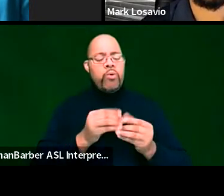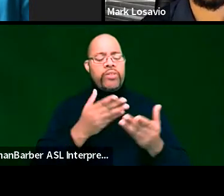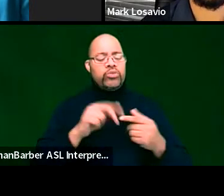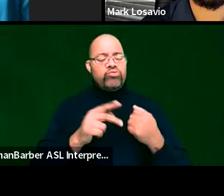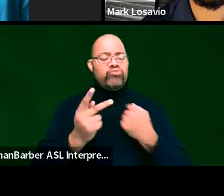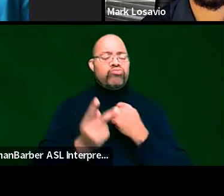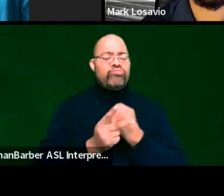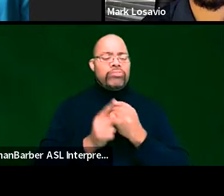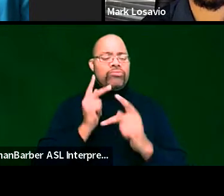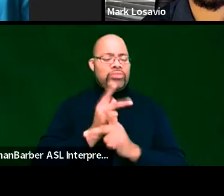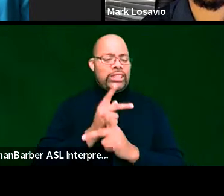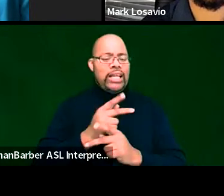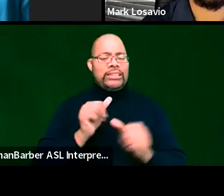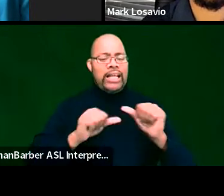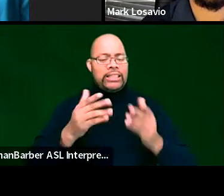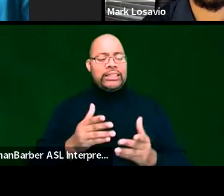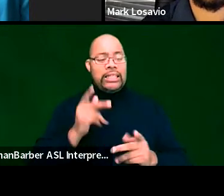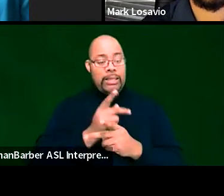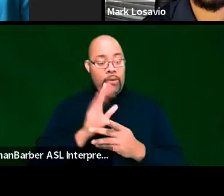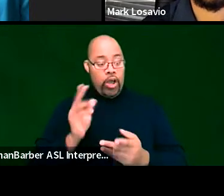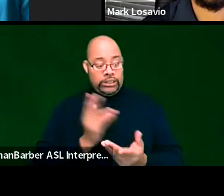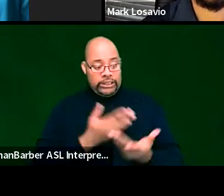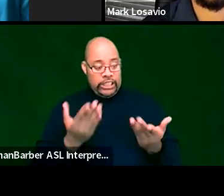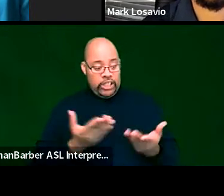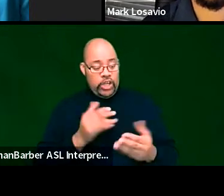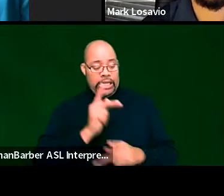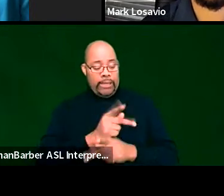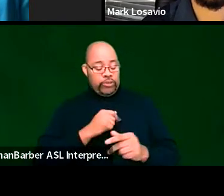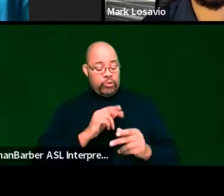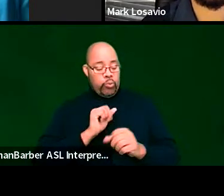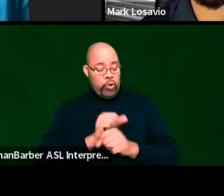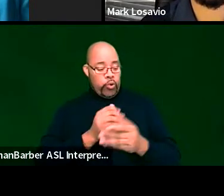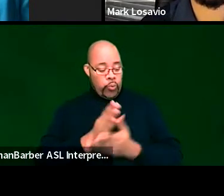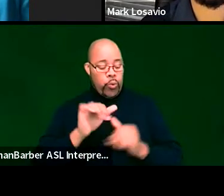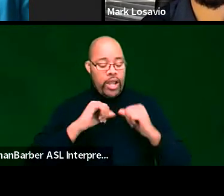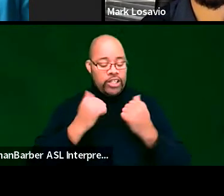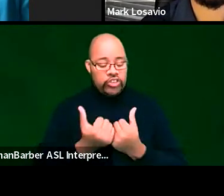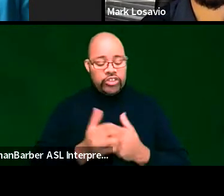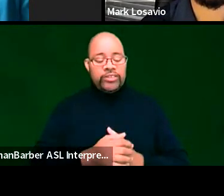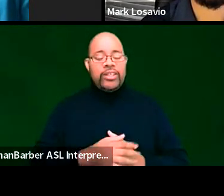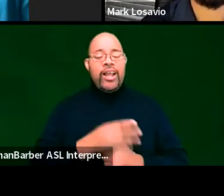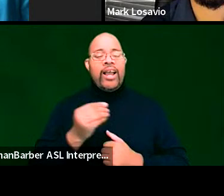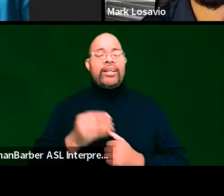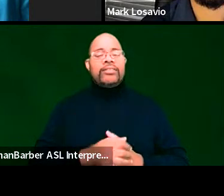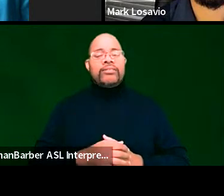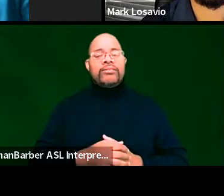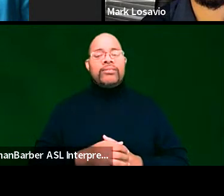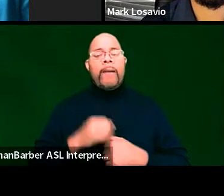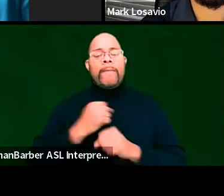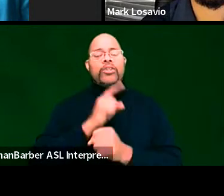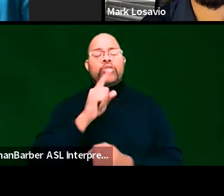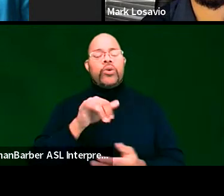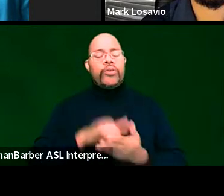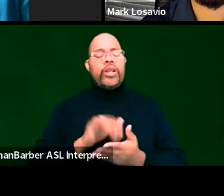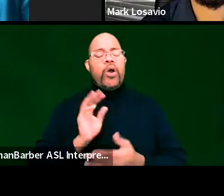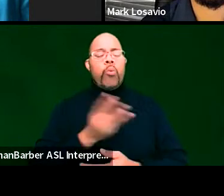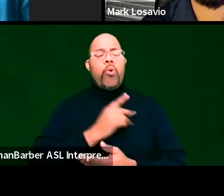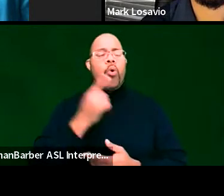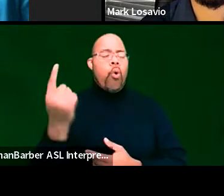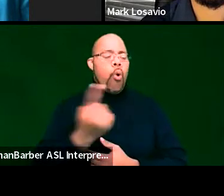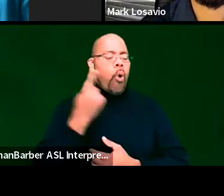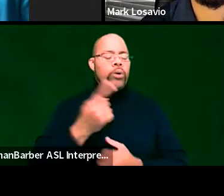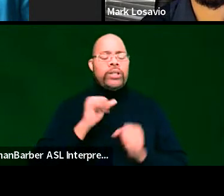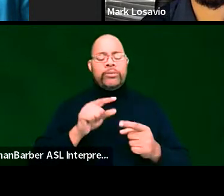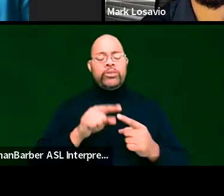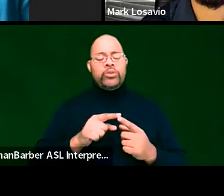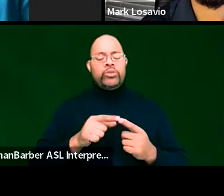retain the scientists, to keep everyone here, to keep us working through the agency, and making sure that we're always being able